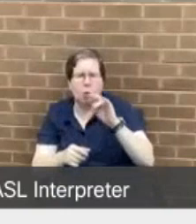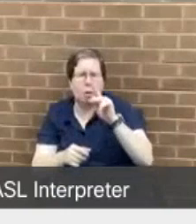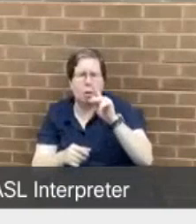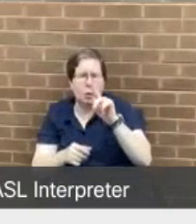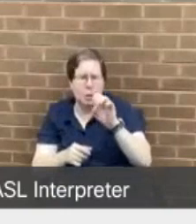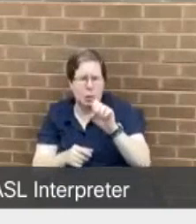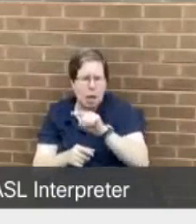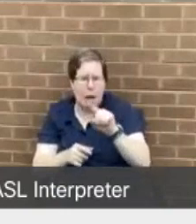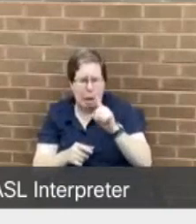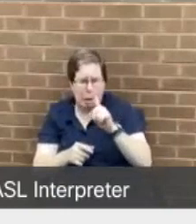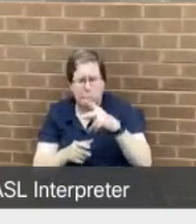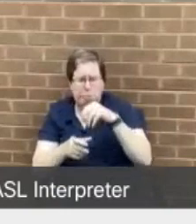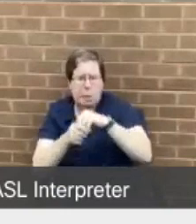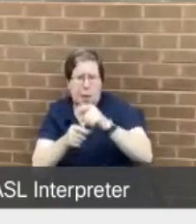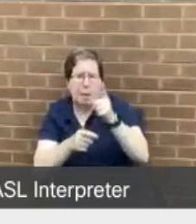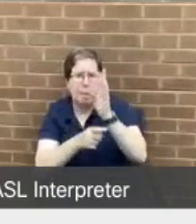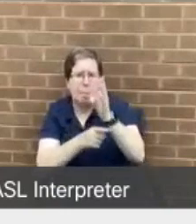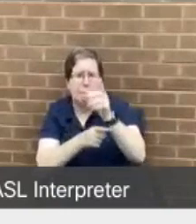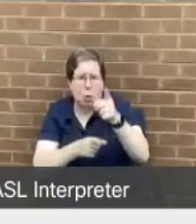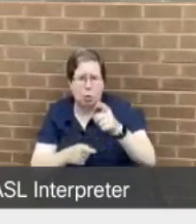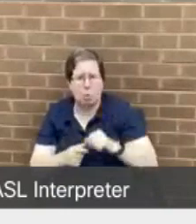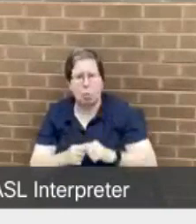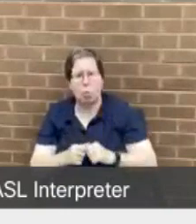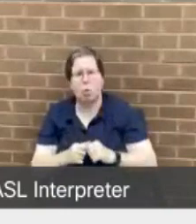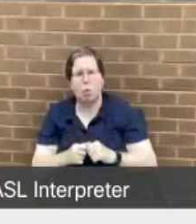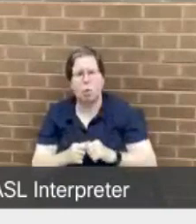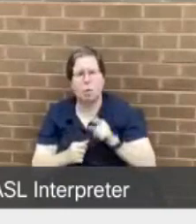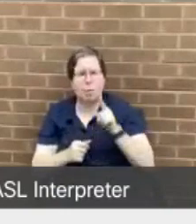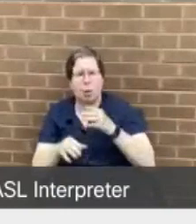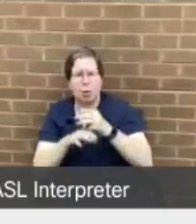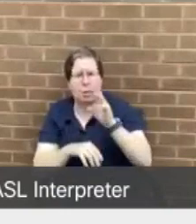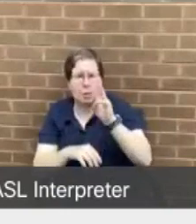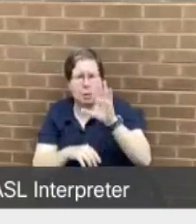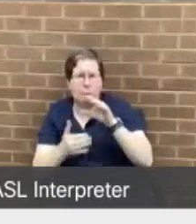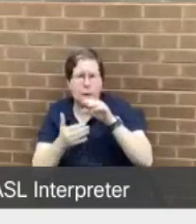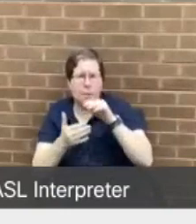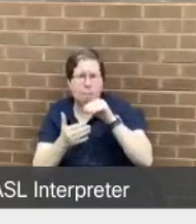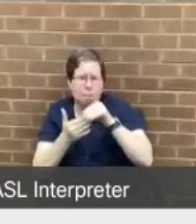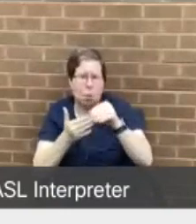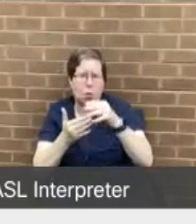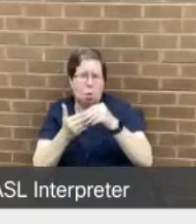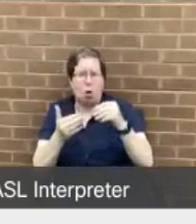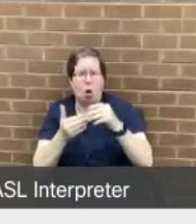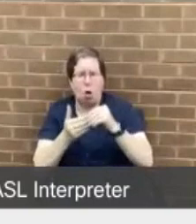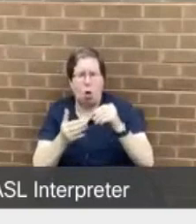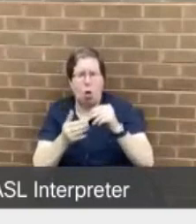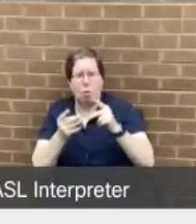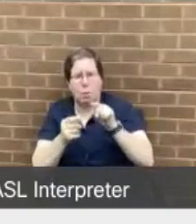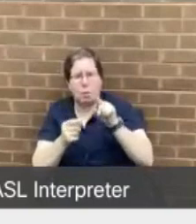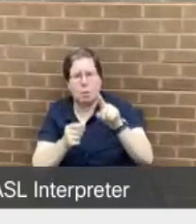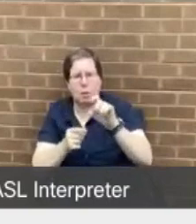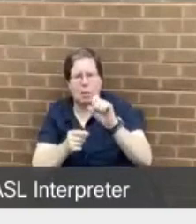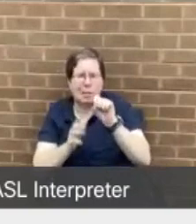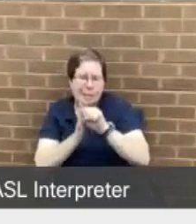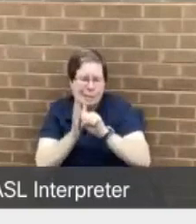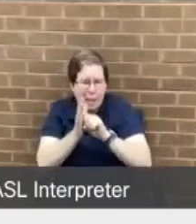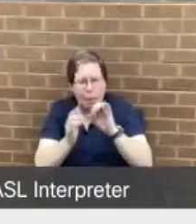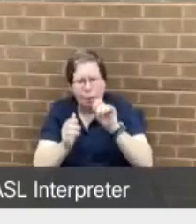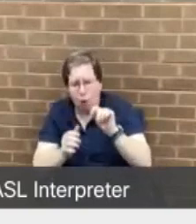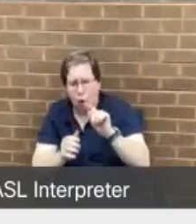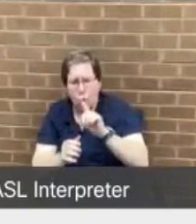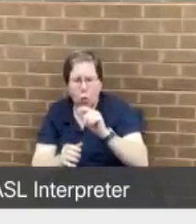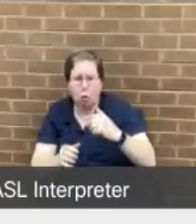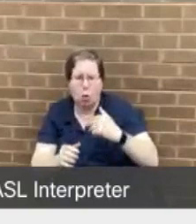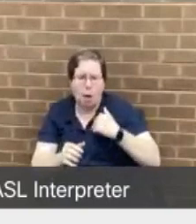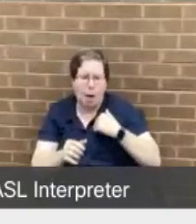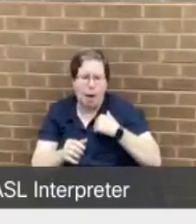under construction in Baltimore. This is a $65 million facility that will be state-of-the-art, enabling us to enhance our locomotive